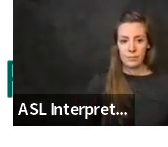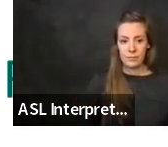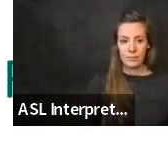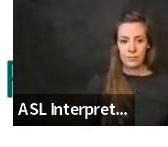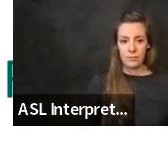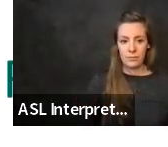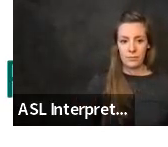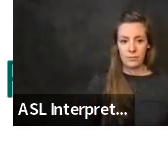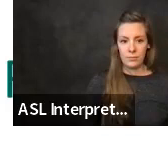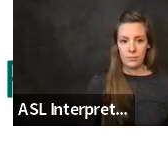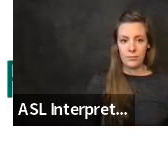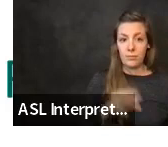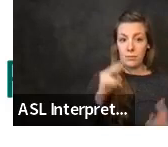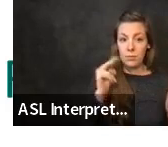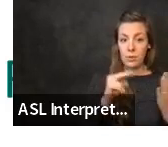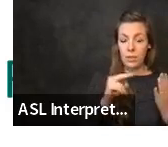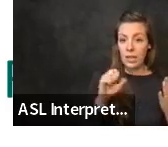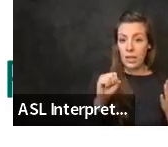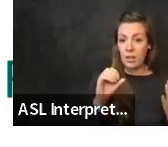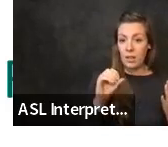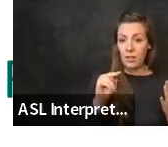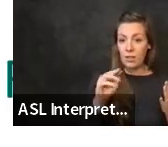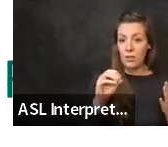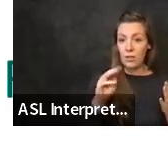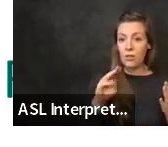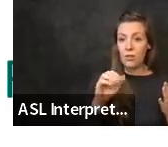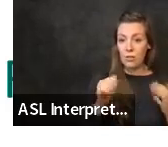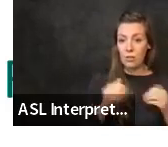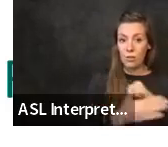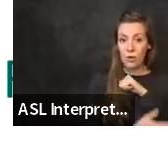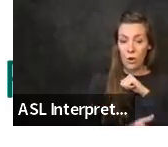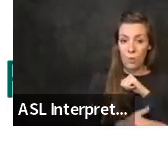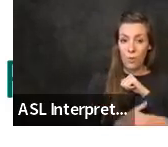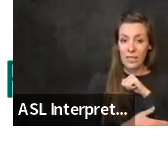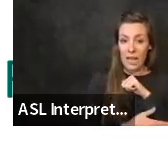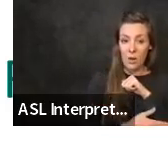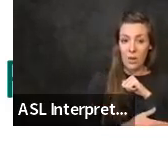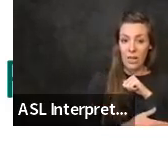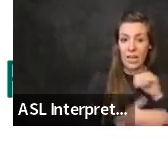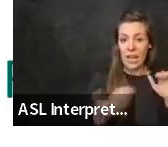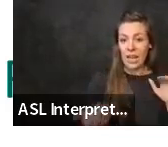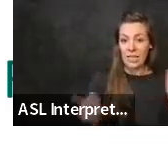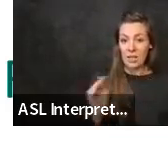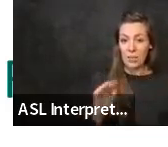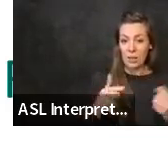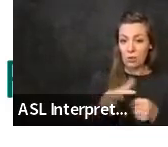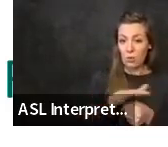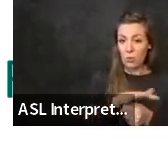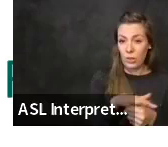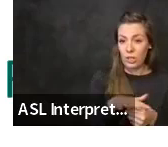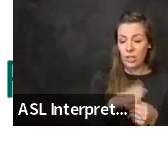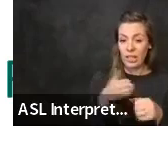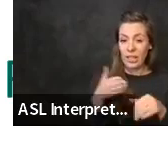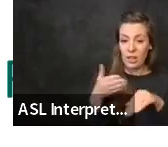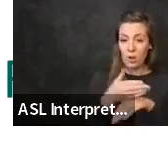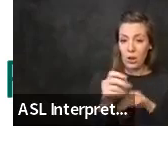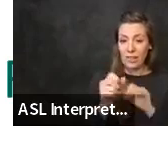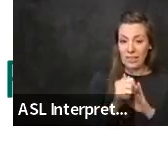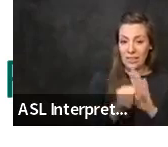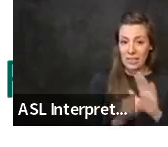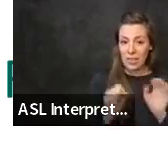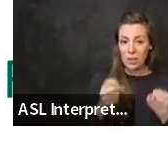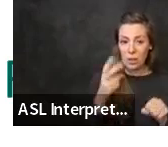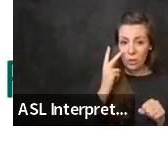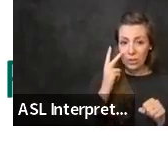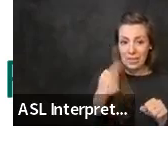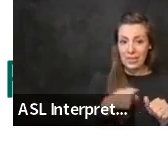Looking at Sonoma County's increase in case rates as compared to what we're seeing regionally and across the state, you can see that